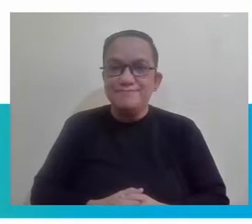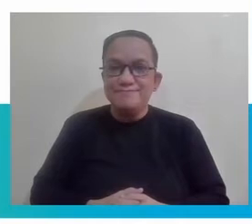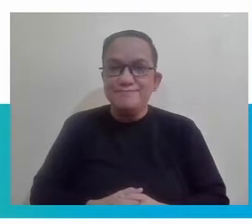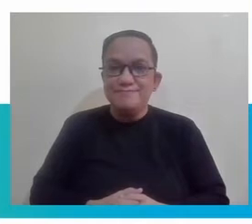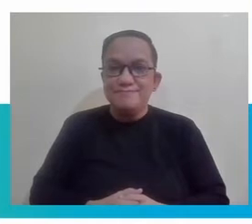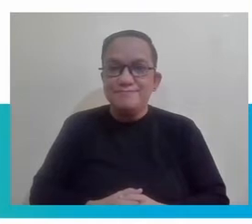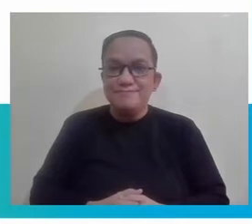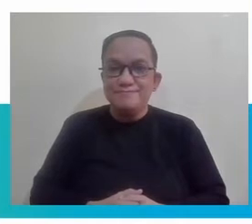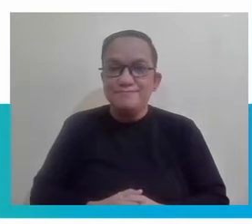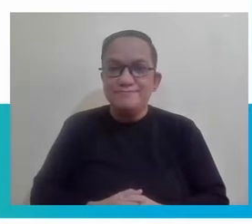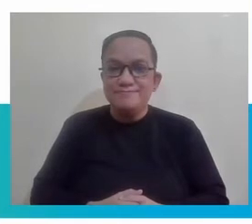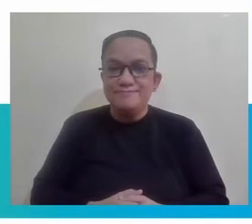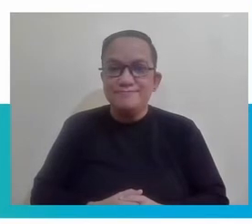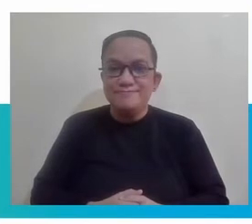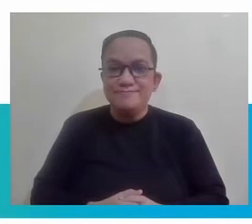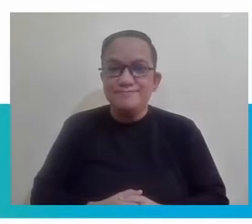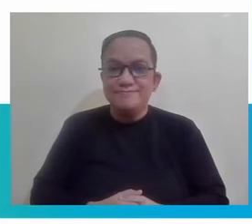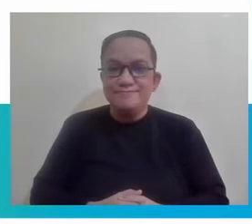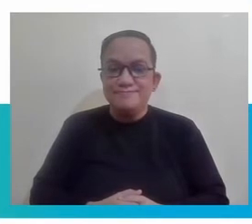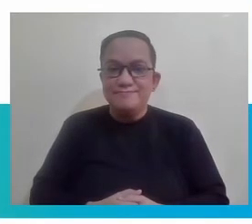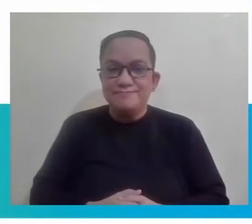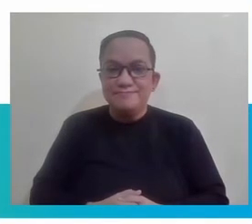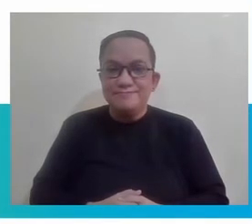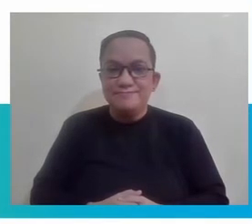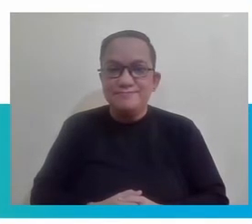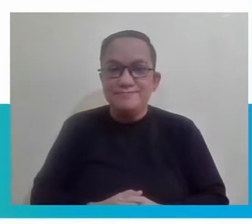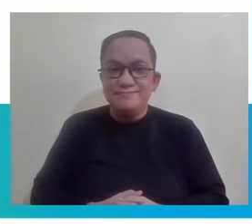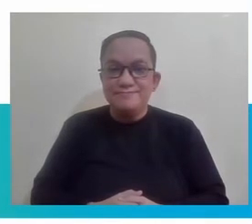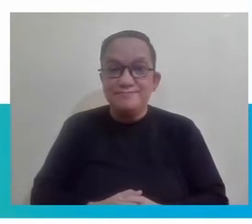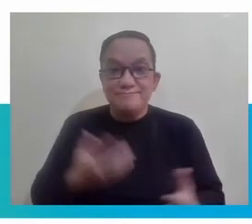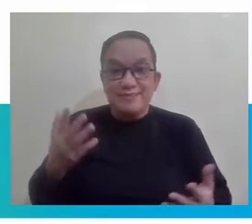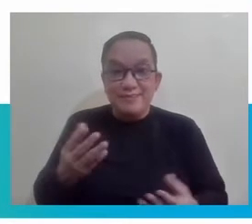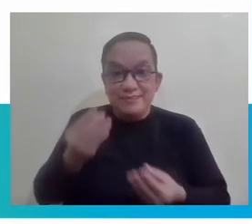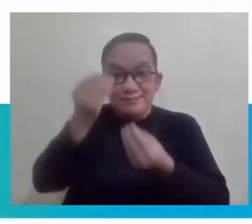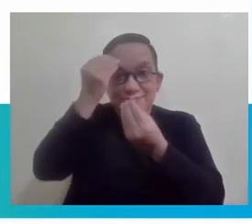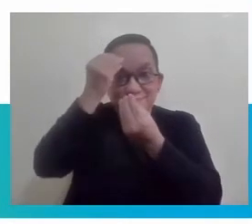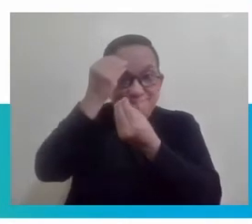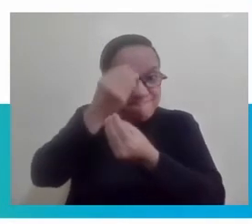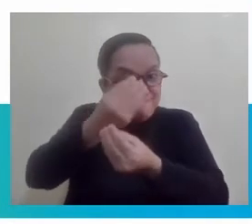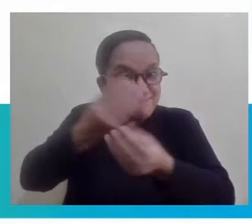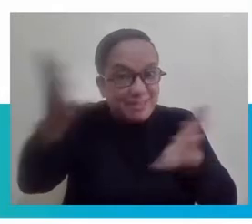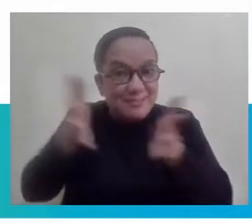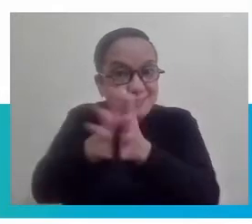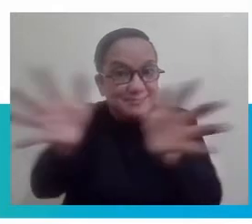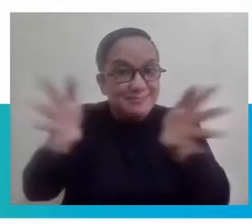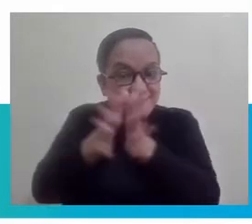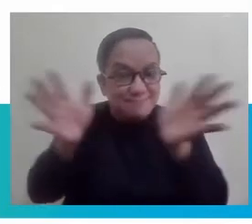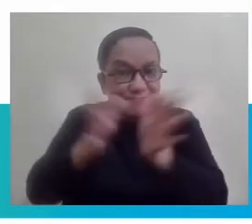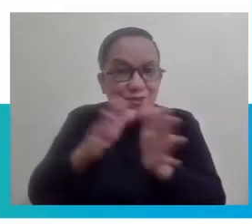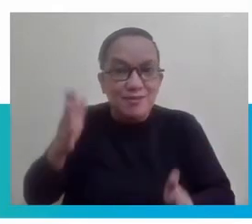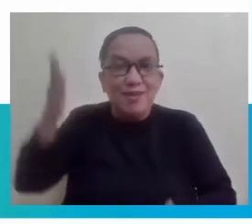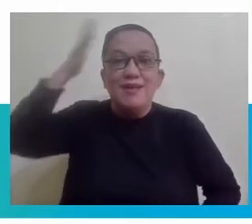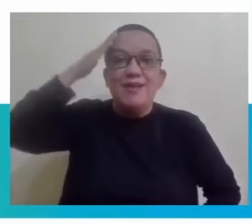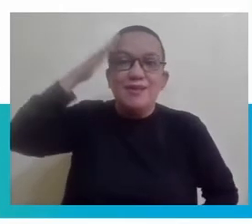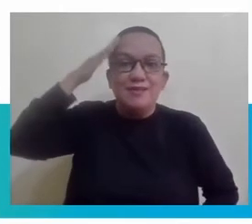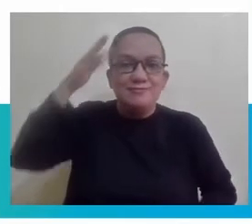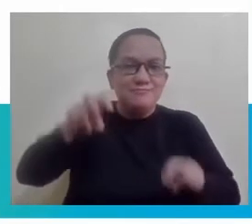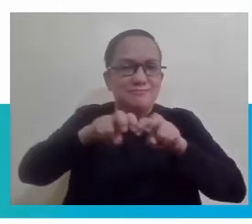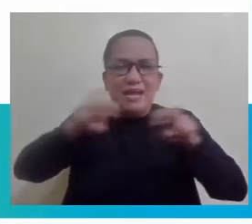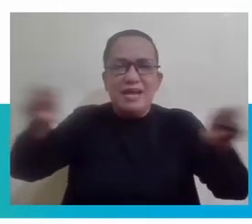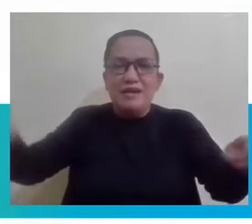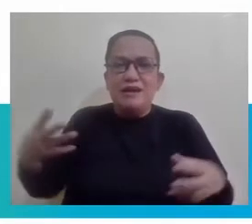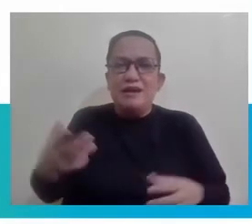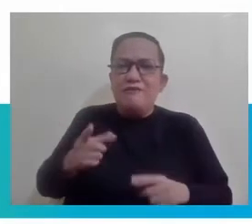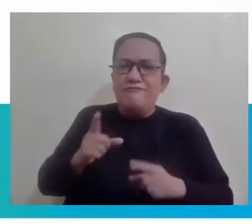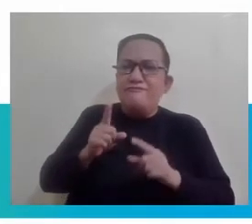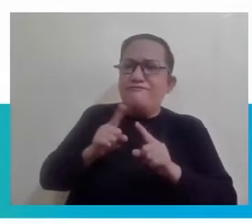panelists are dialing in from a remote location. So if there are any technical difficulties, I hope that you will be patient with the technological